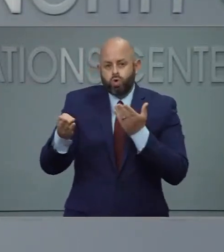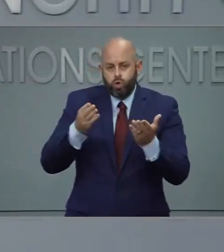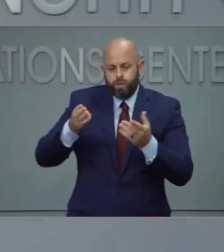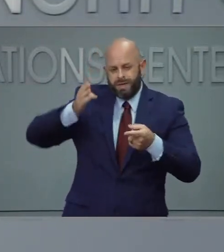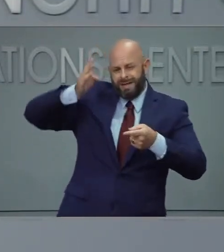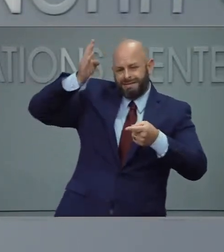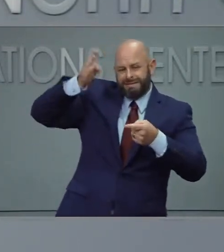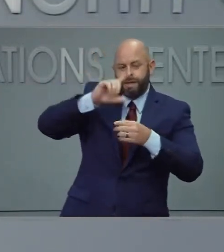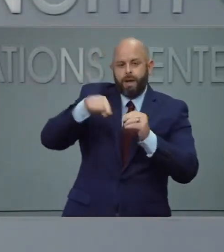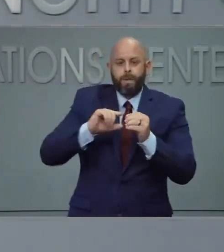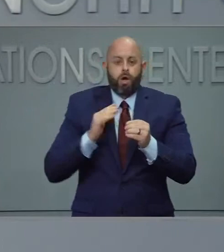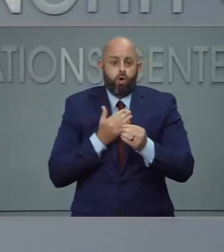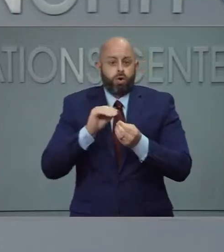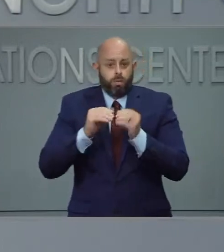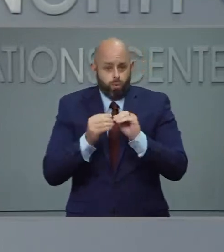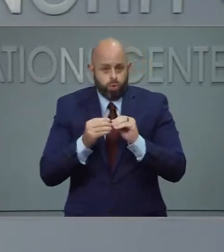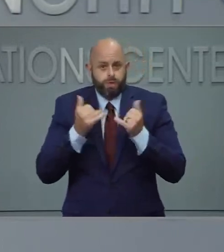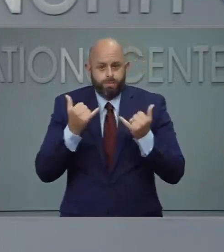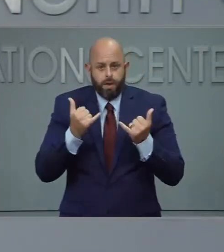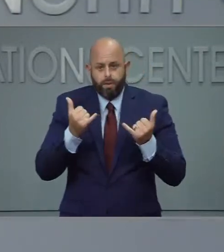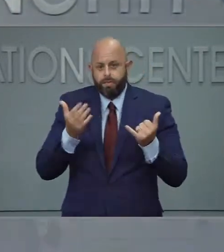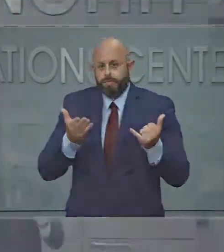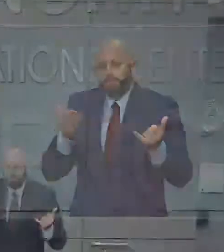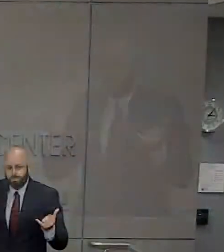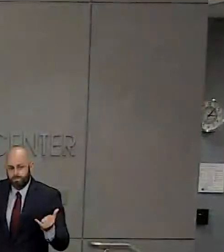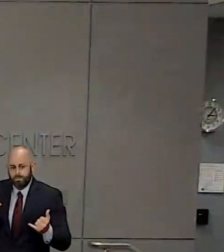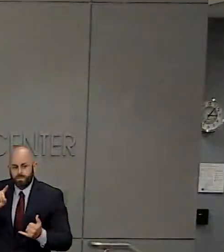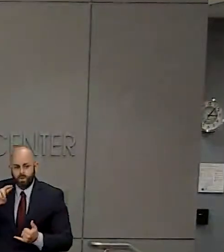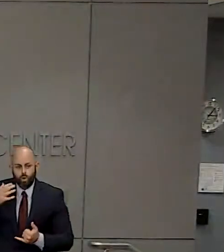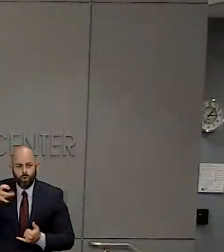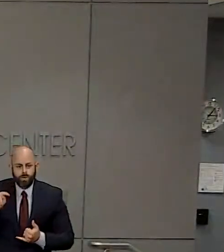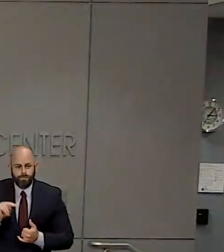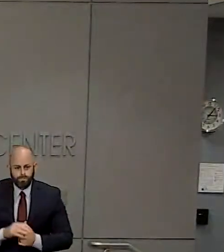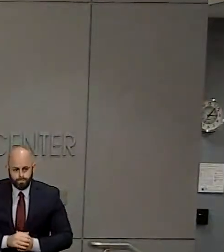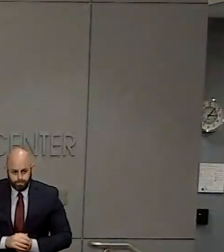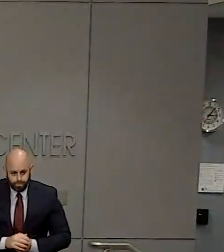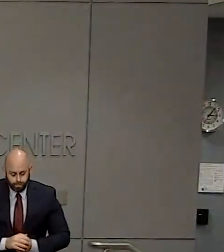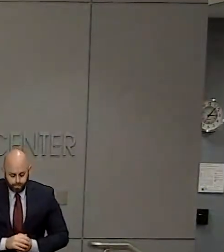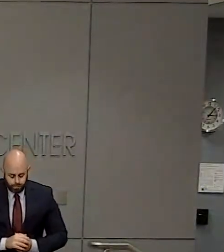key trends. Dr. Cohen.